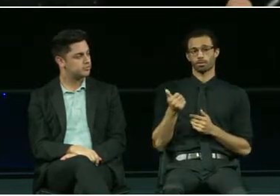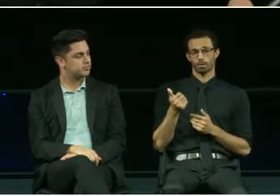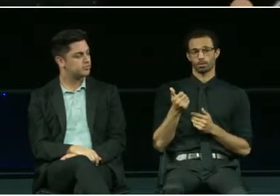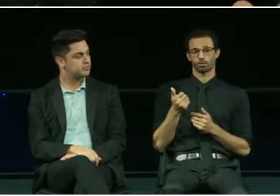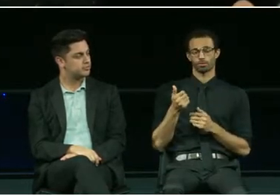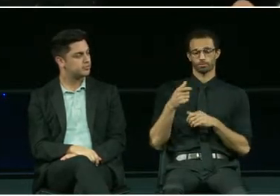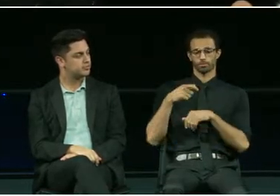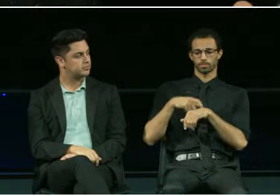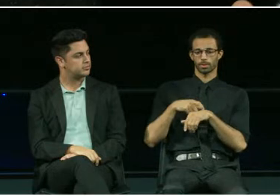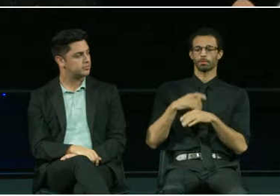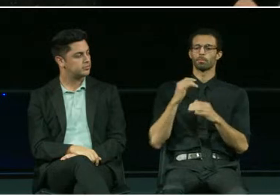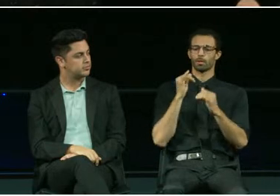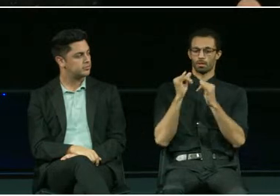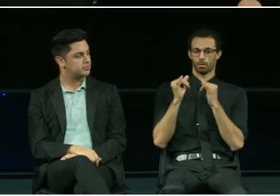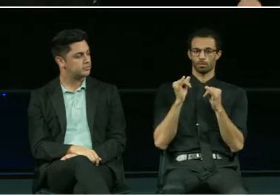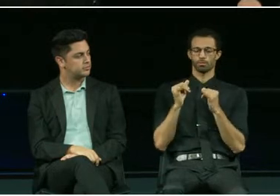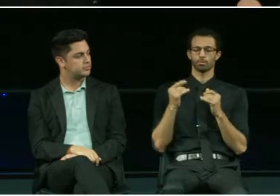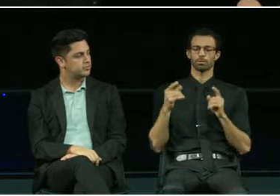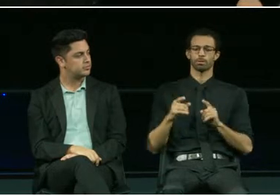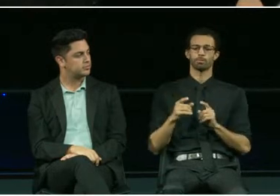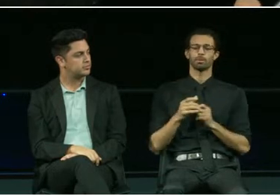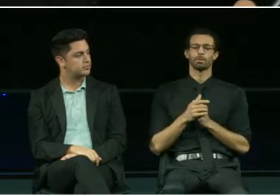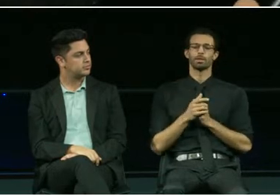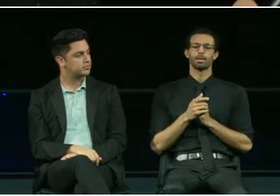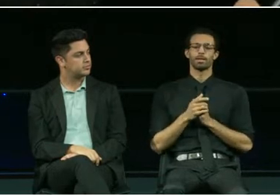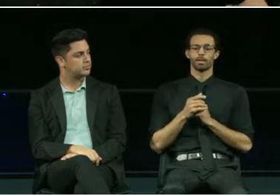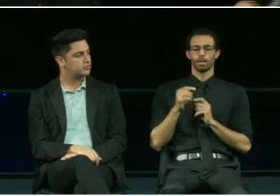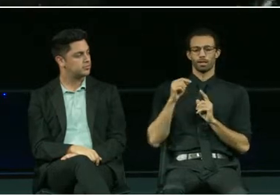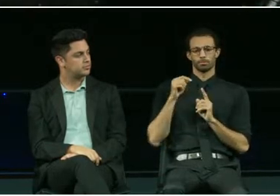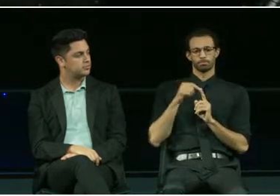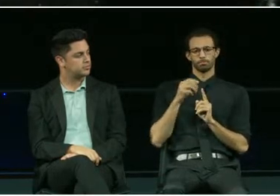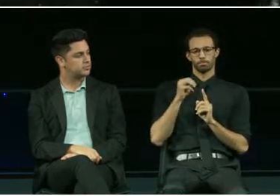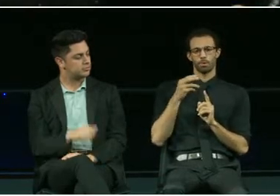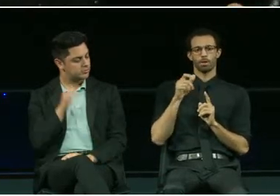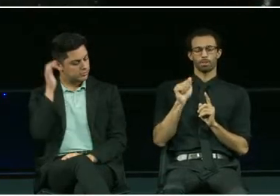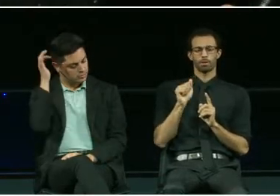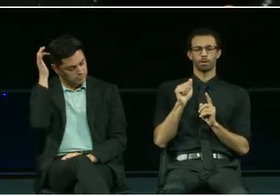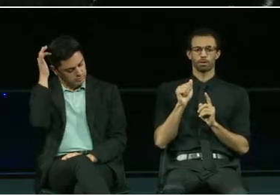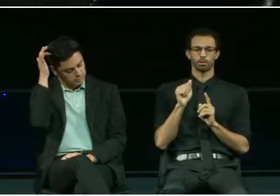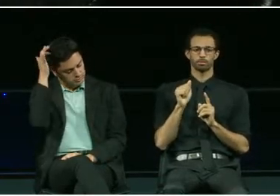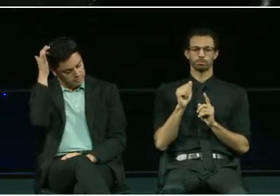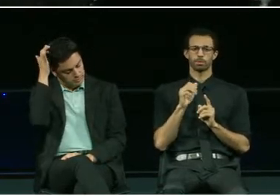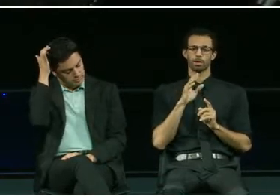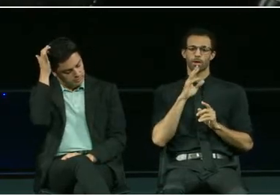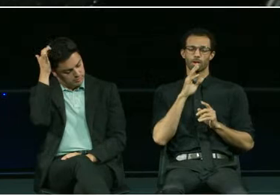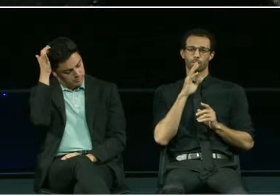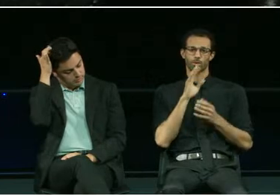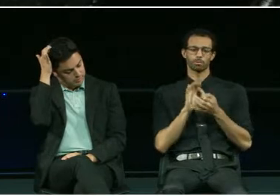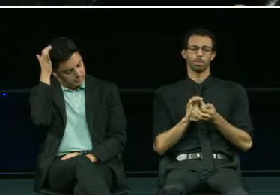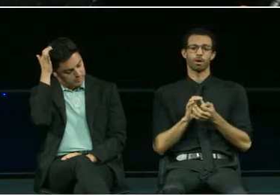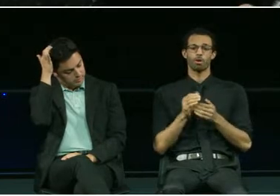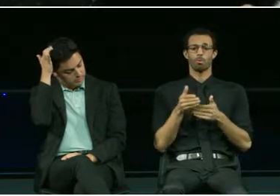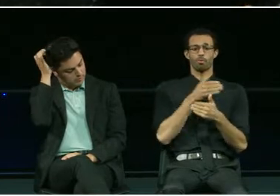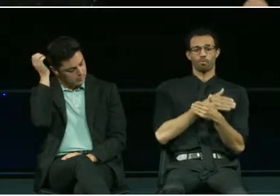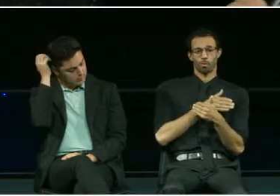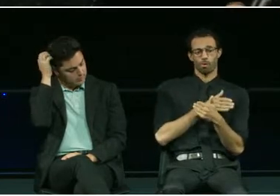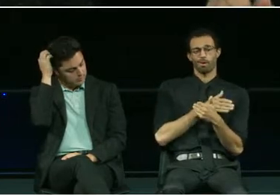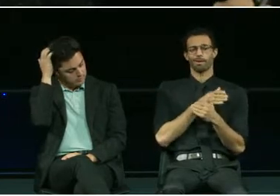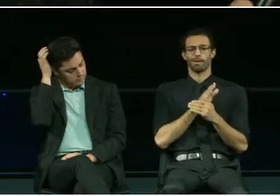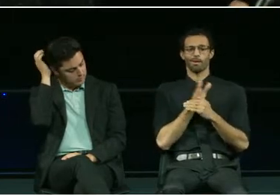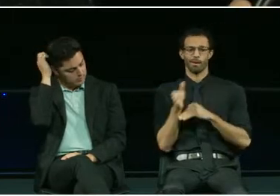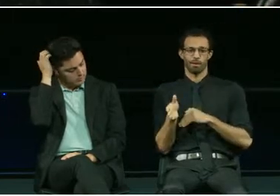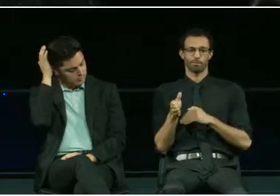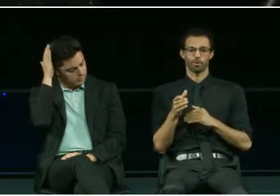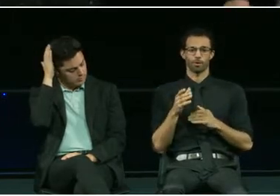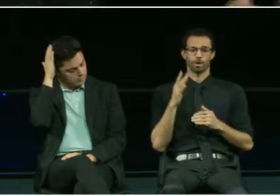an interview where she talks about before California and after California, and we realized in the way that